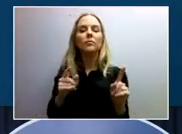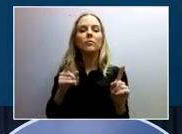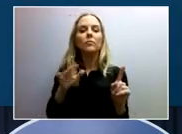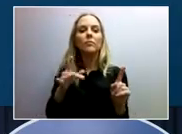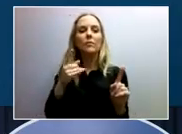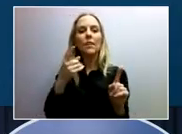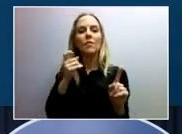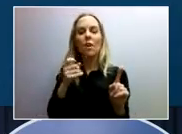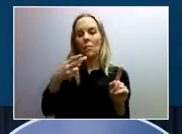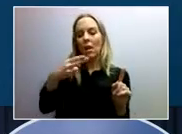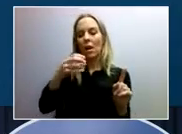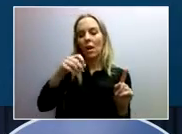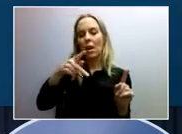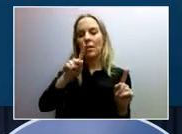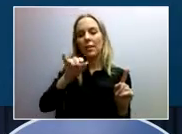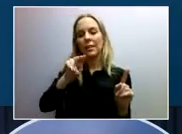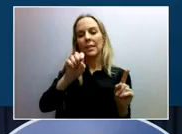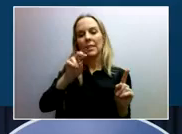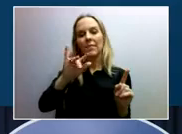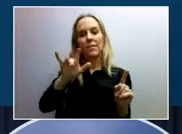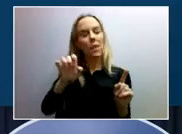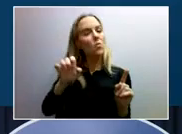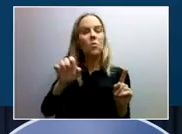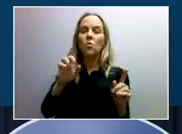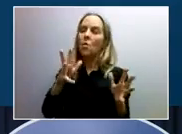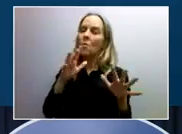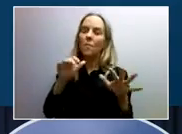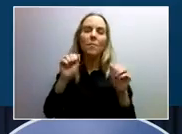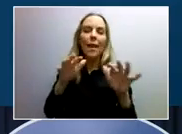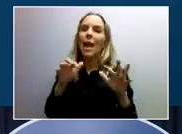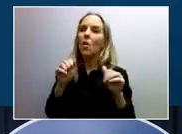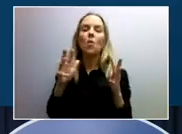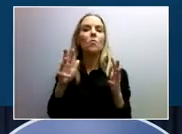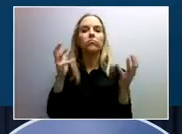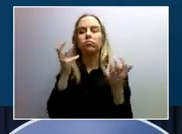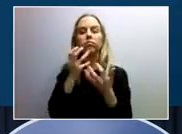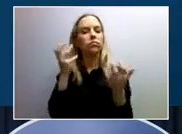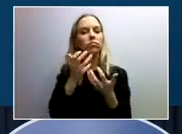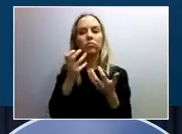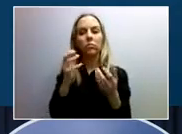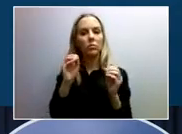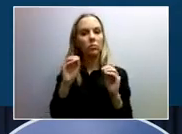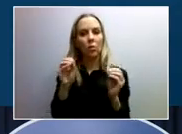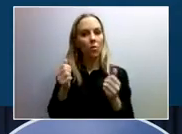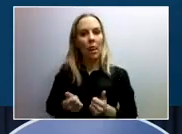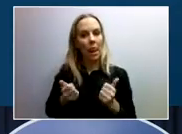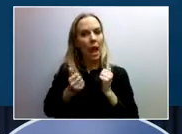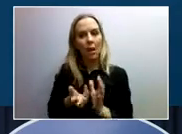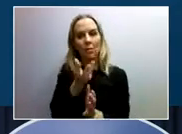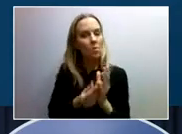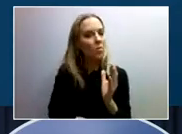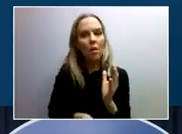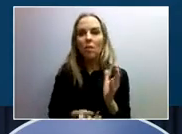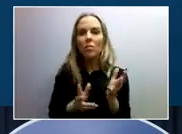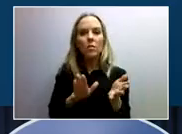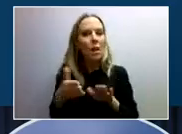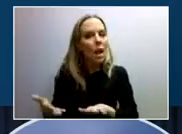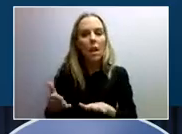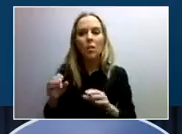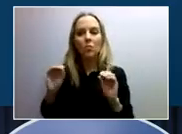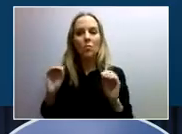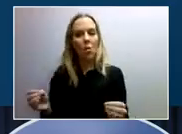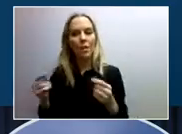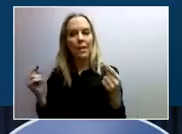Hopkinsville, it is an absolute miracle that not only no lives were lost, but there were no injuries.